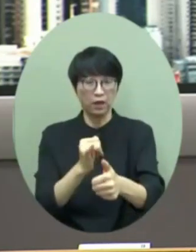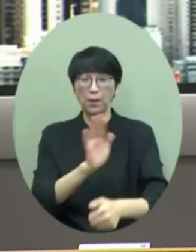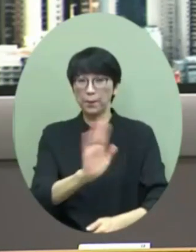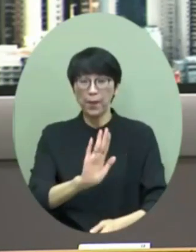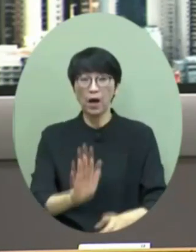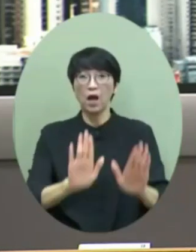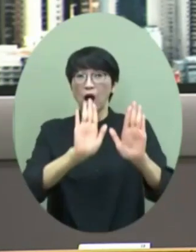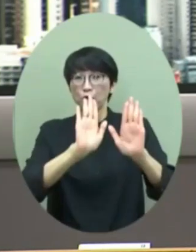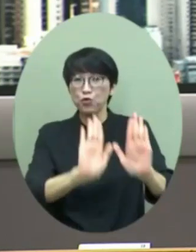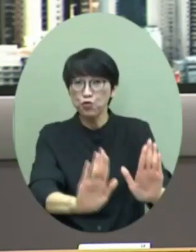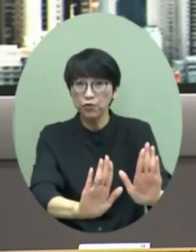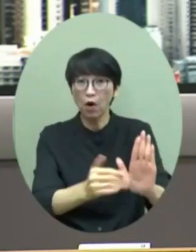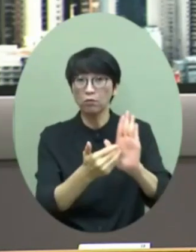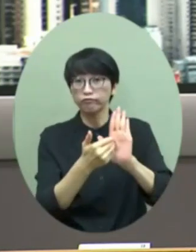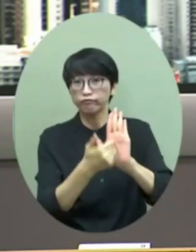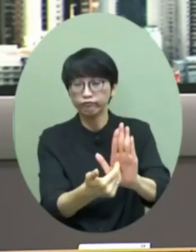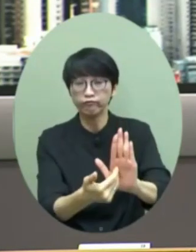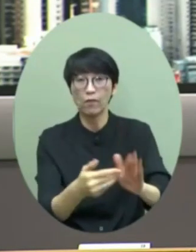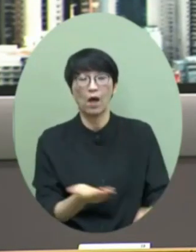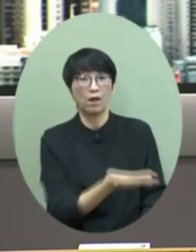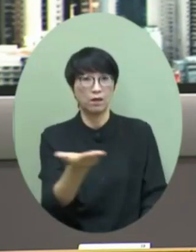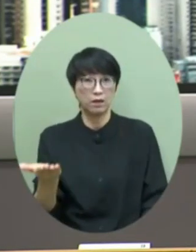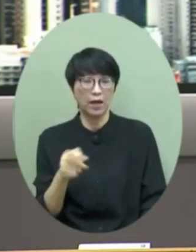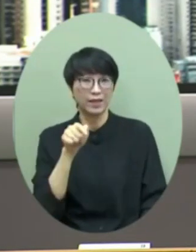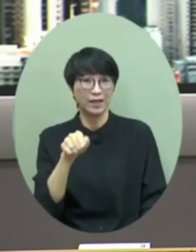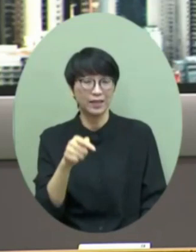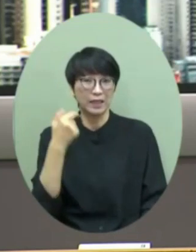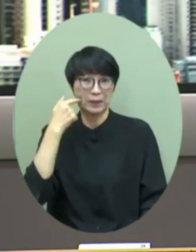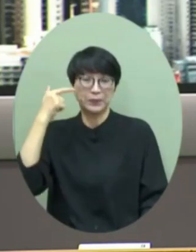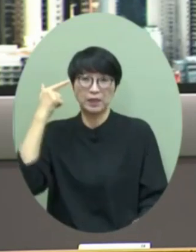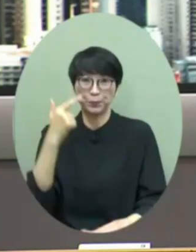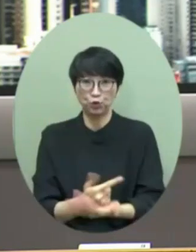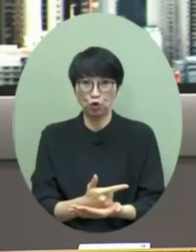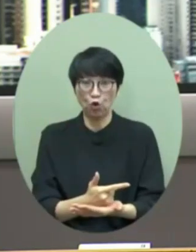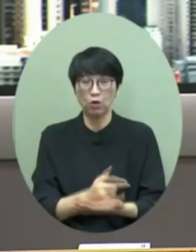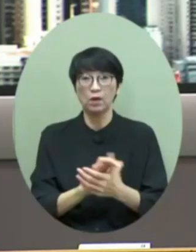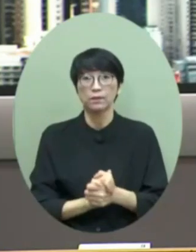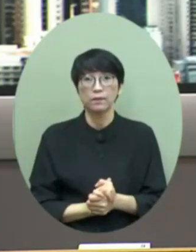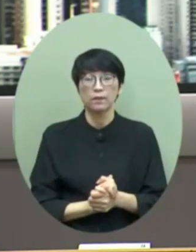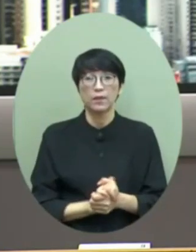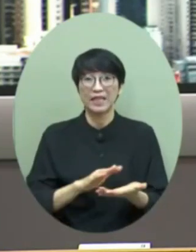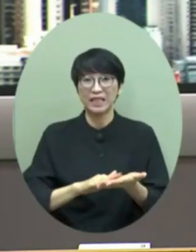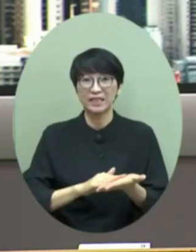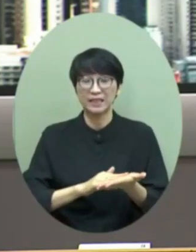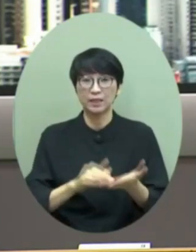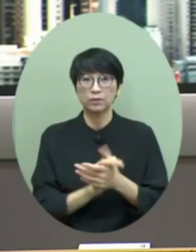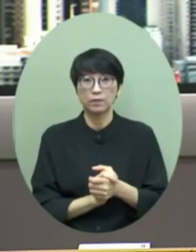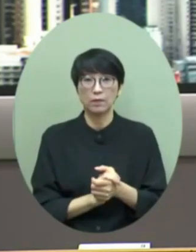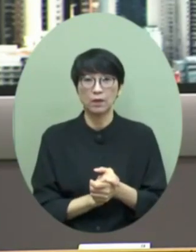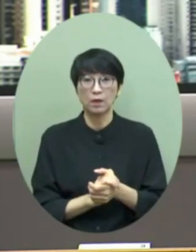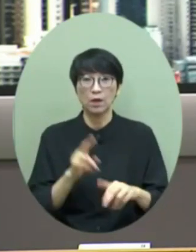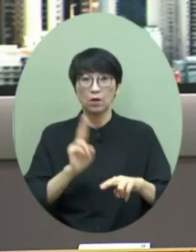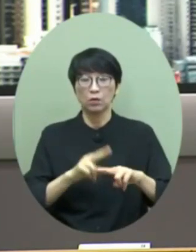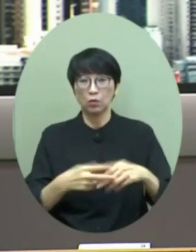deter people from committing such serious offenses as secession, subverting the state power, terrorist